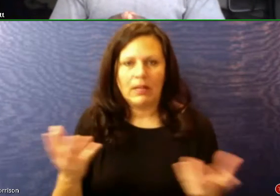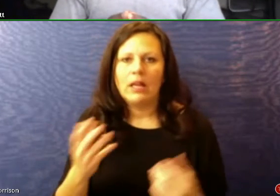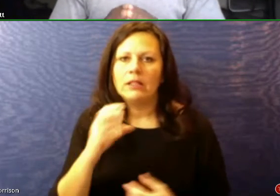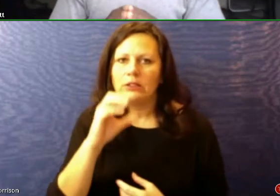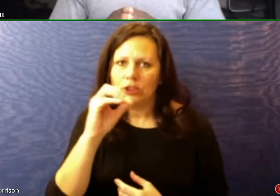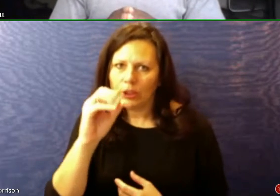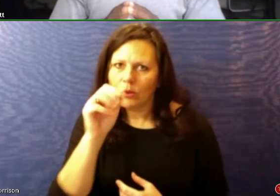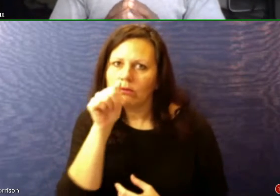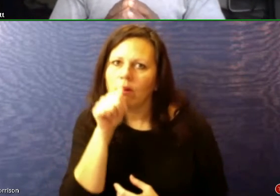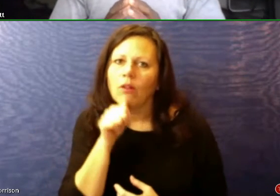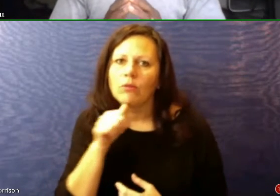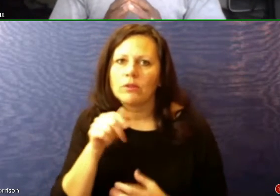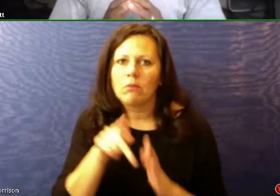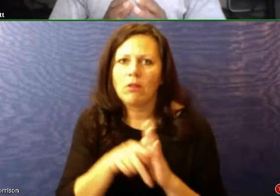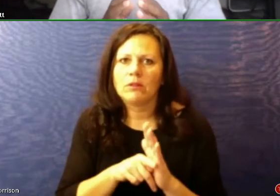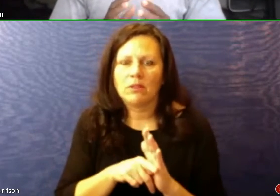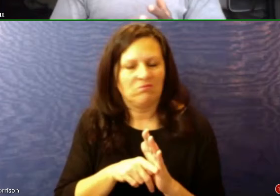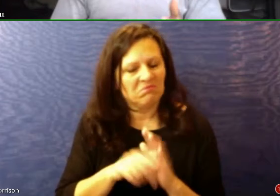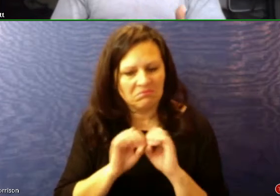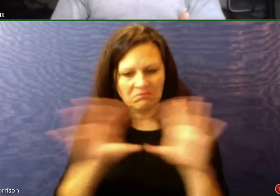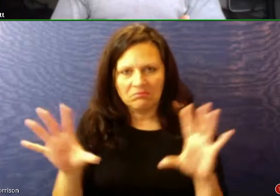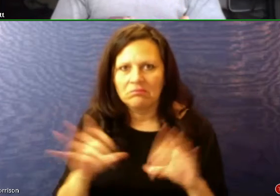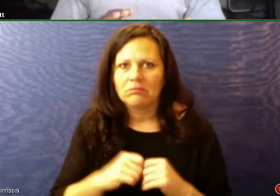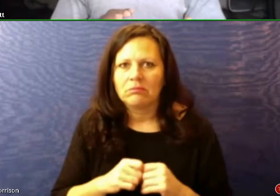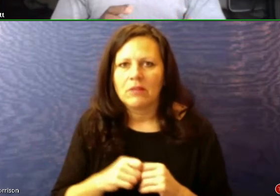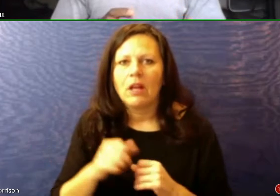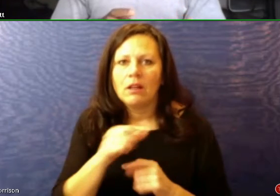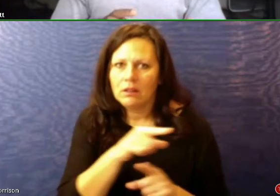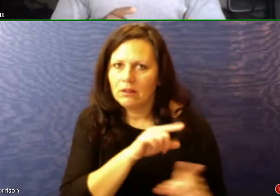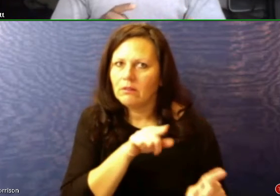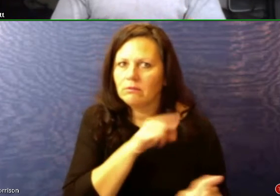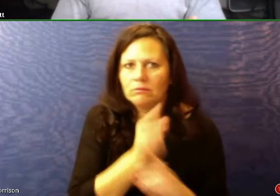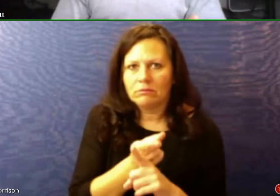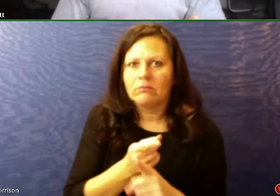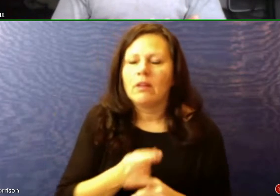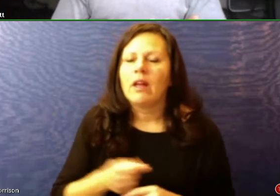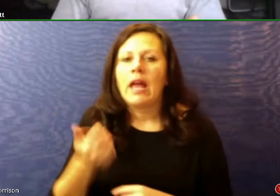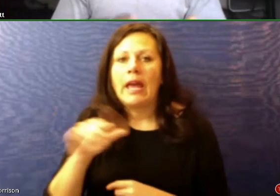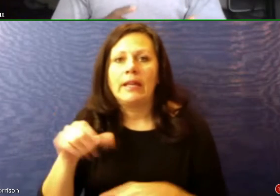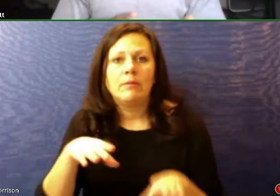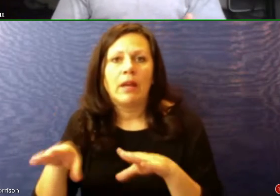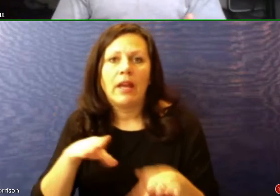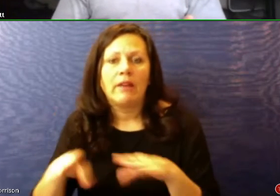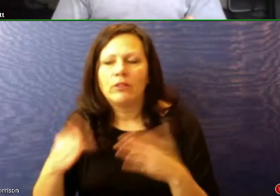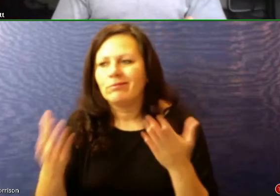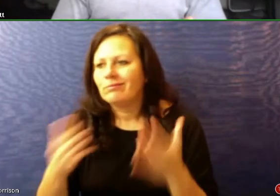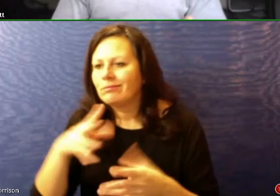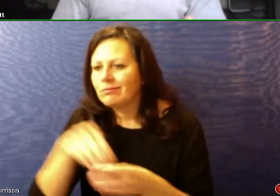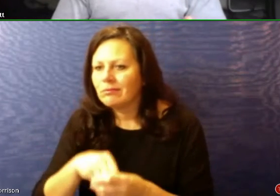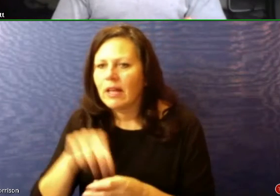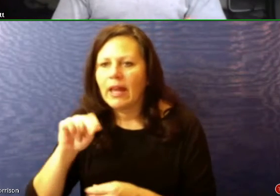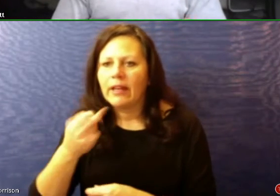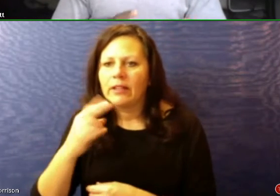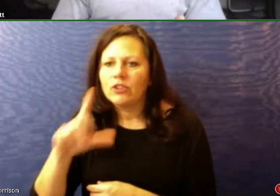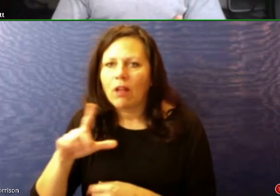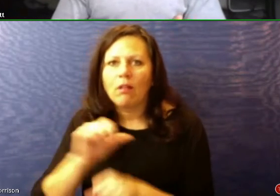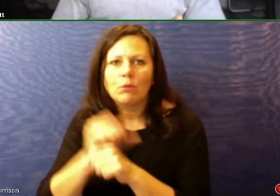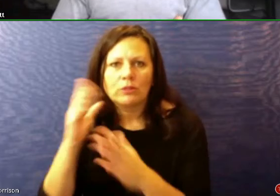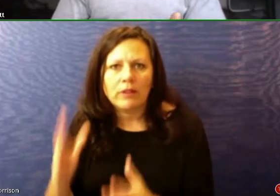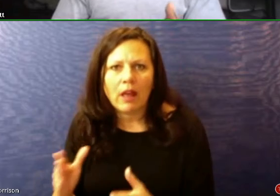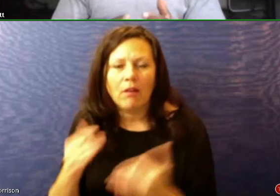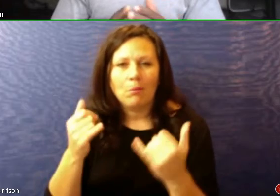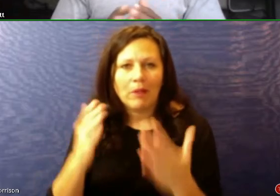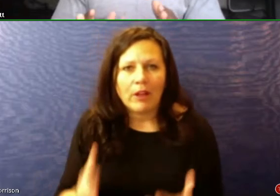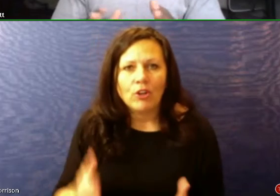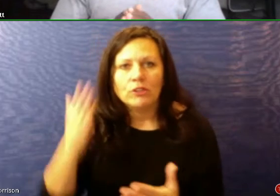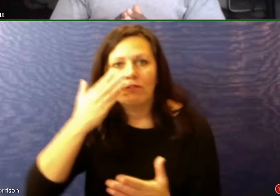You know, any you know, behavior that's, whether it's involving NHL personnel, you know, our players, front